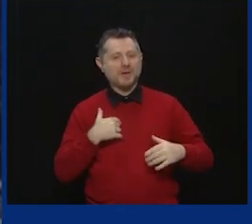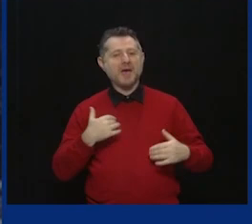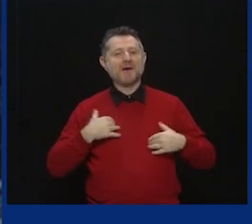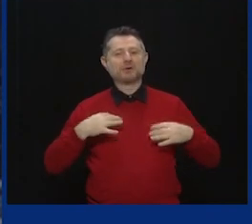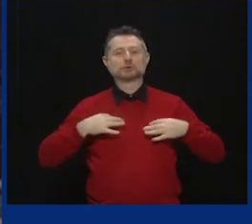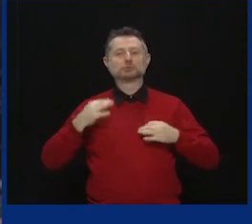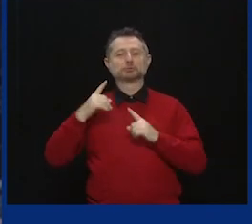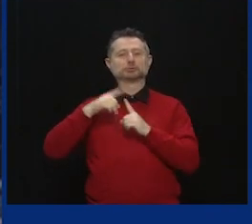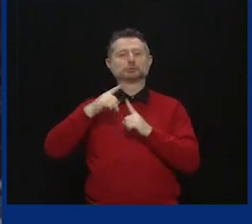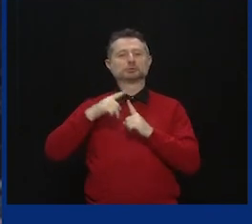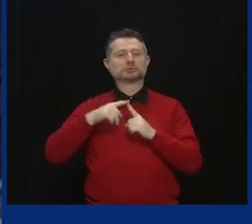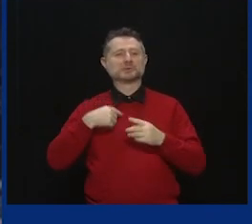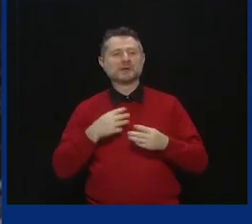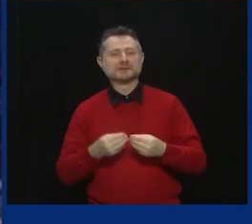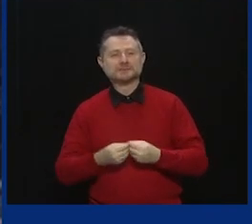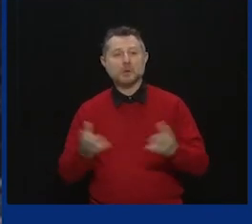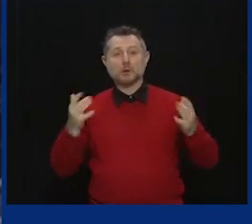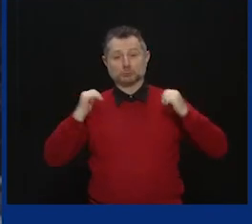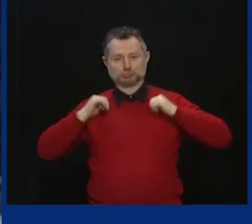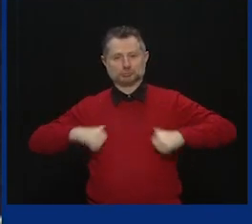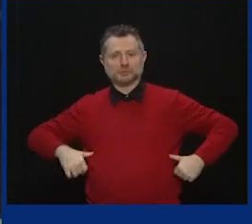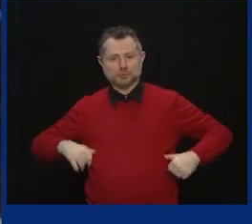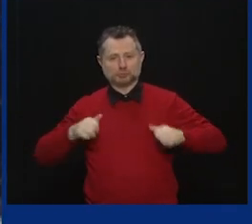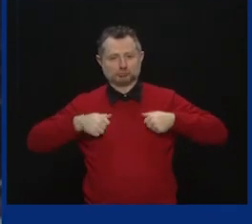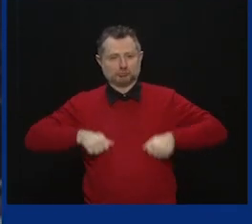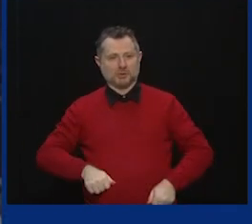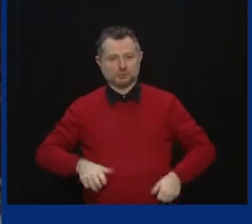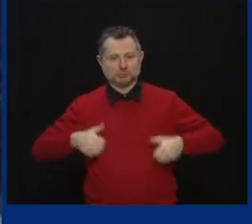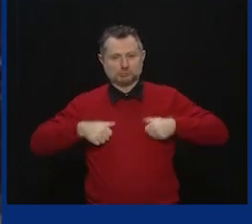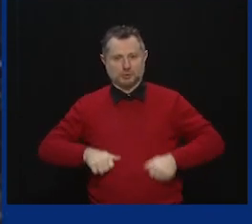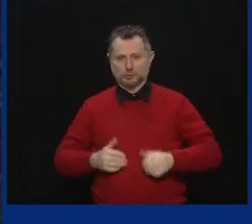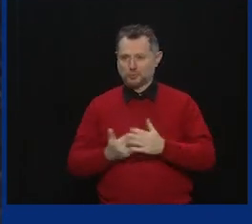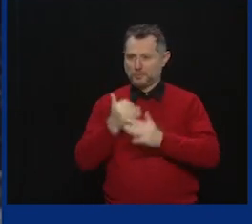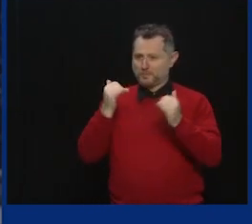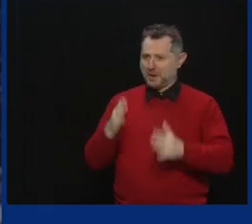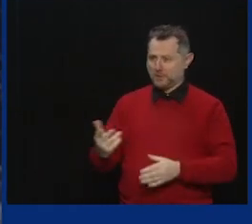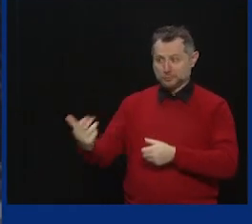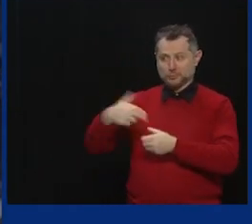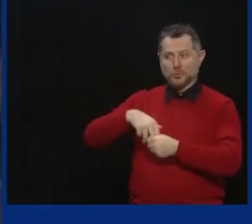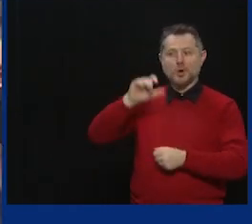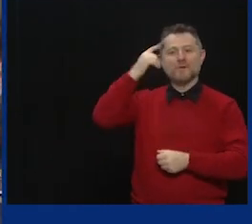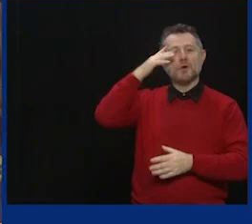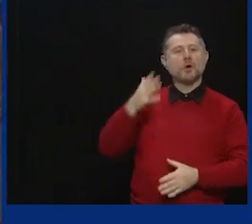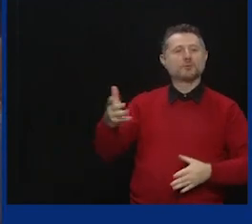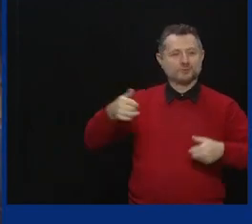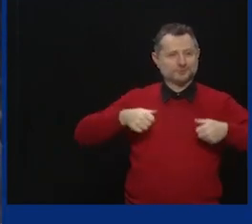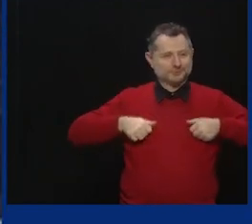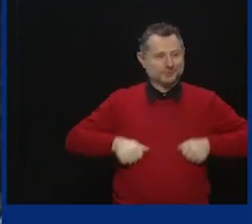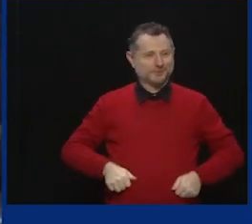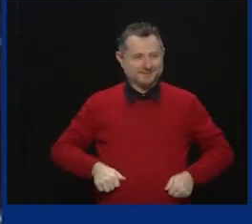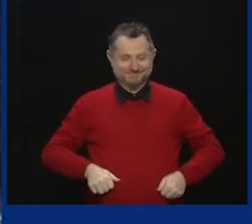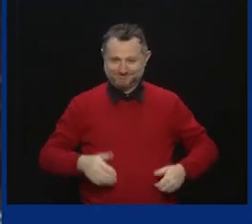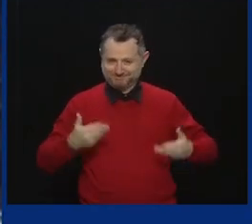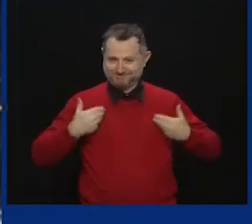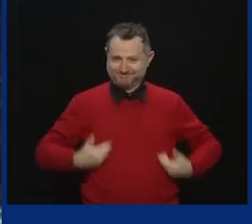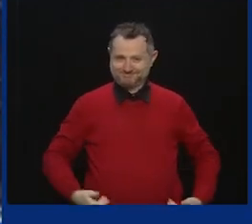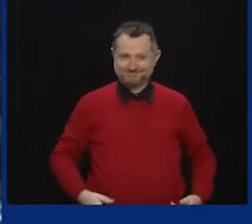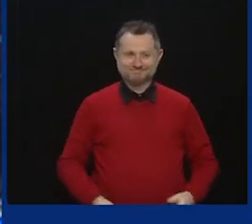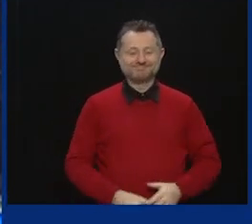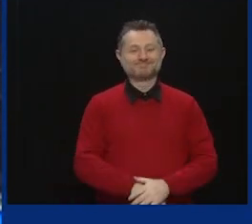that we've drafted. Governor Hochul, if you'll come on up. How does this work?